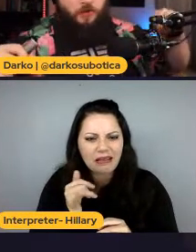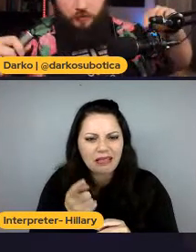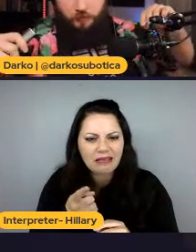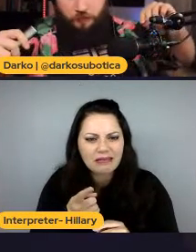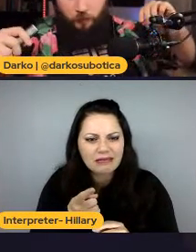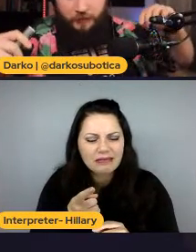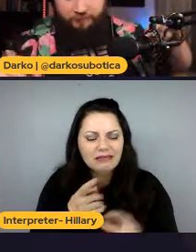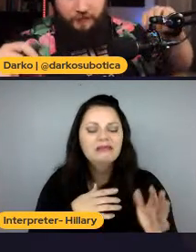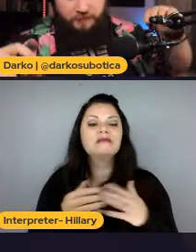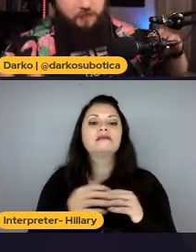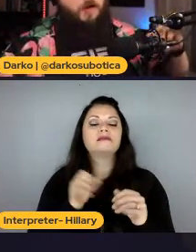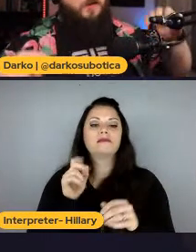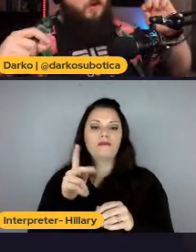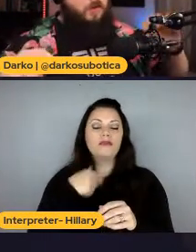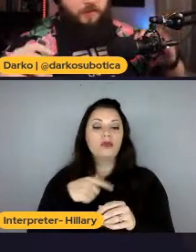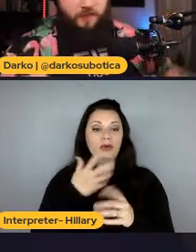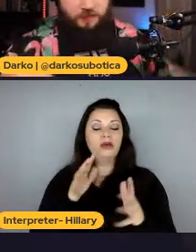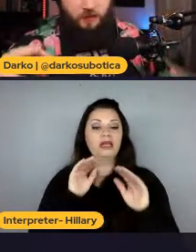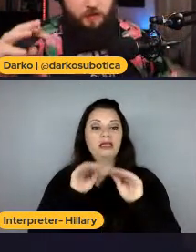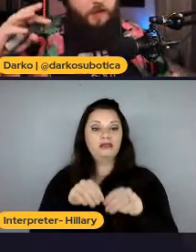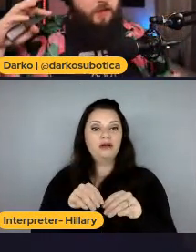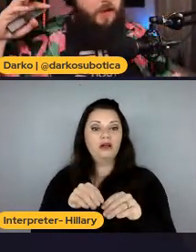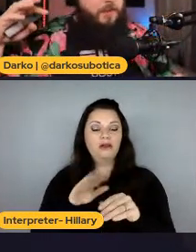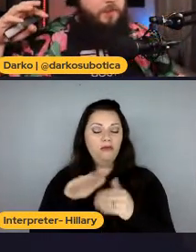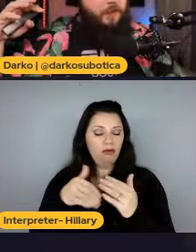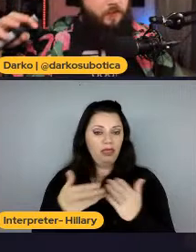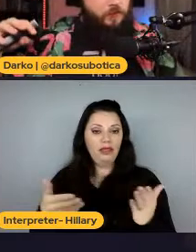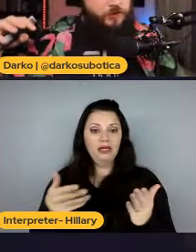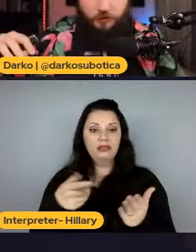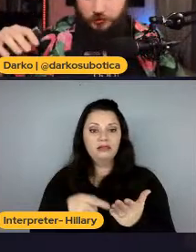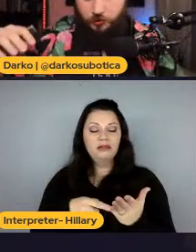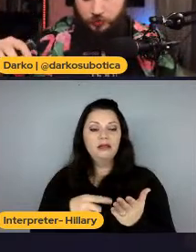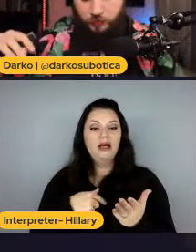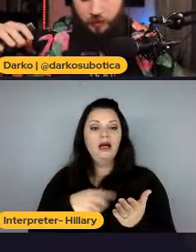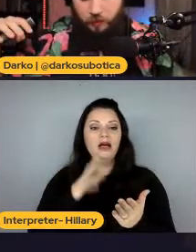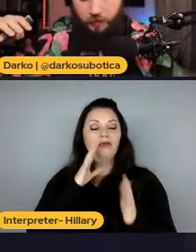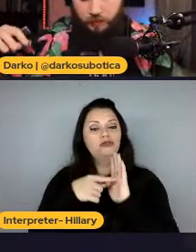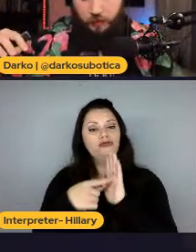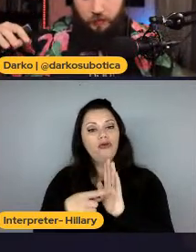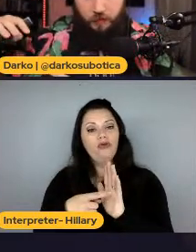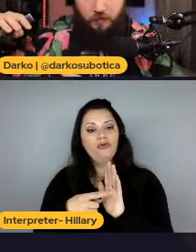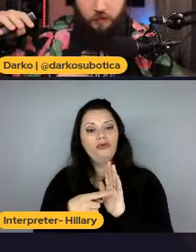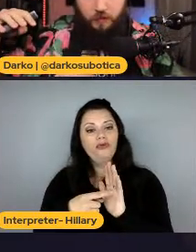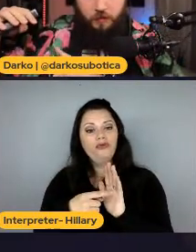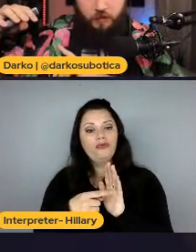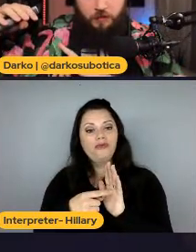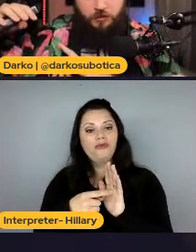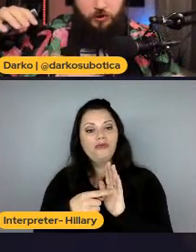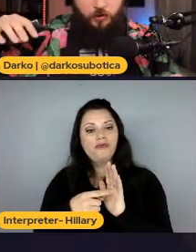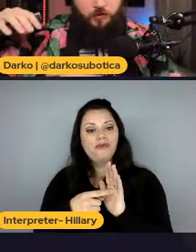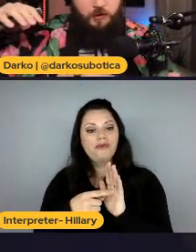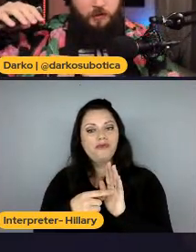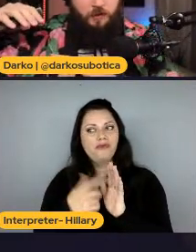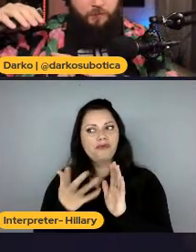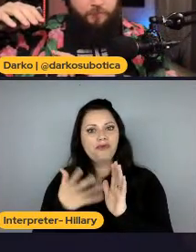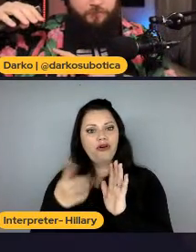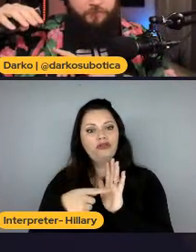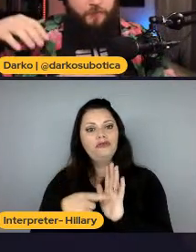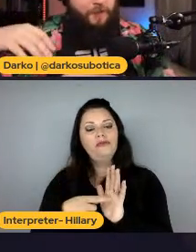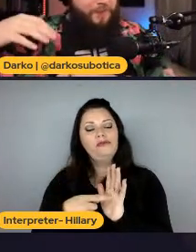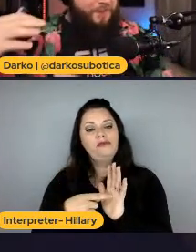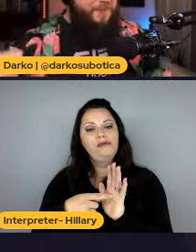Okay, so we have installed all the things here, and I am going to go and show you now, I think, show you